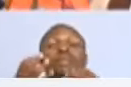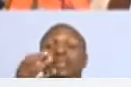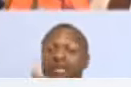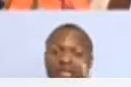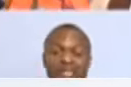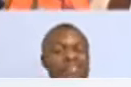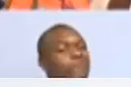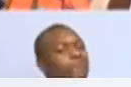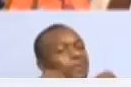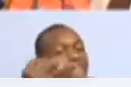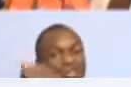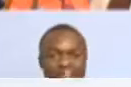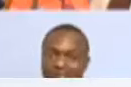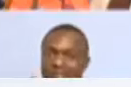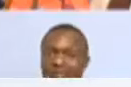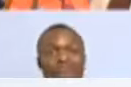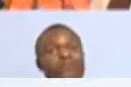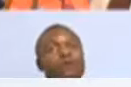over many years.